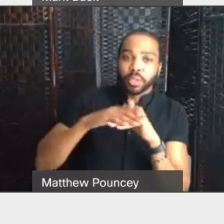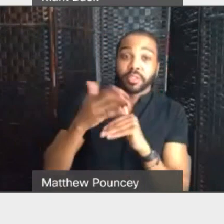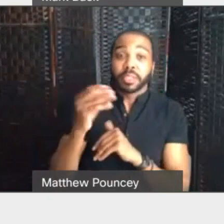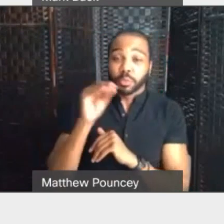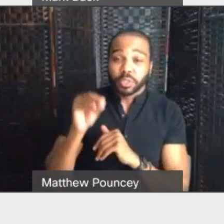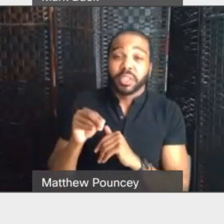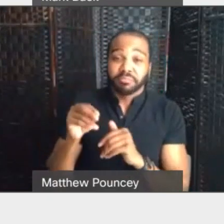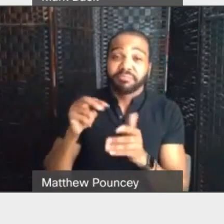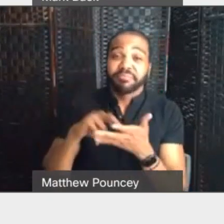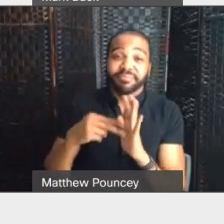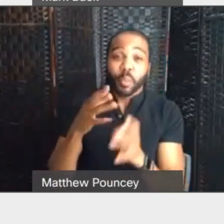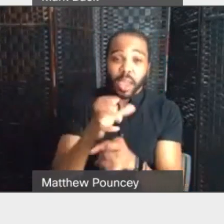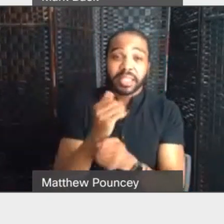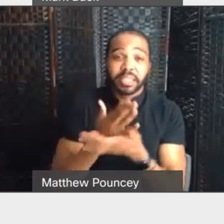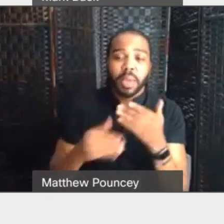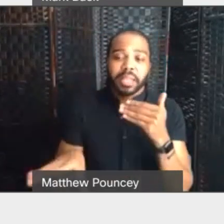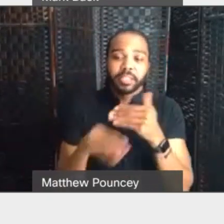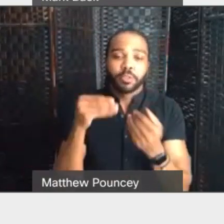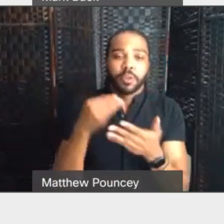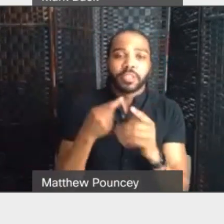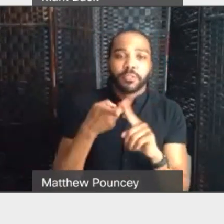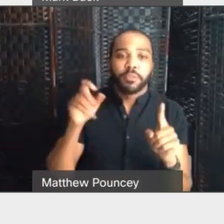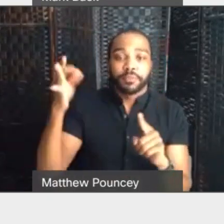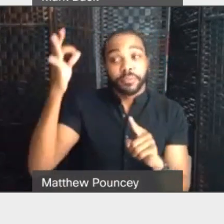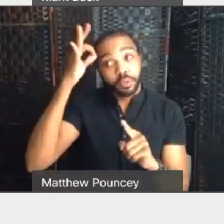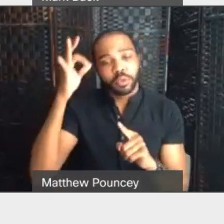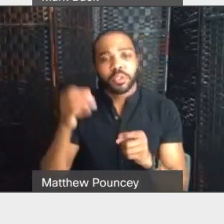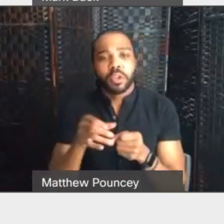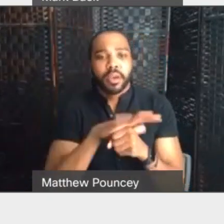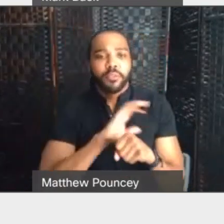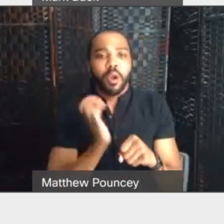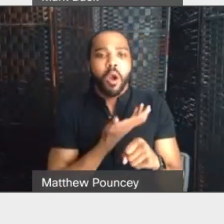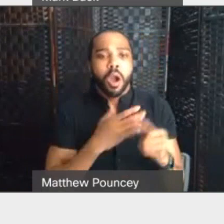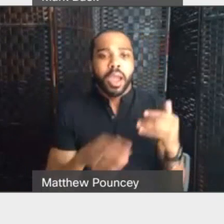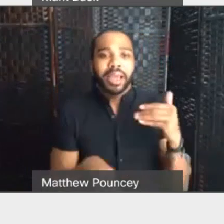some additional funds from the federal government to cover the additional costs.